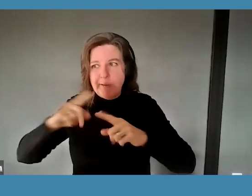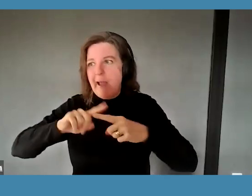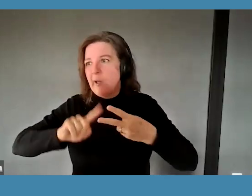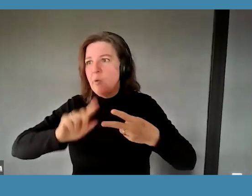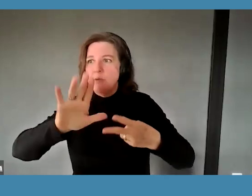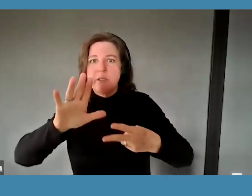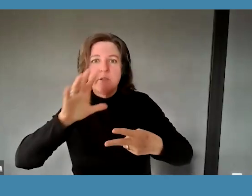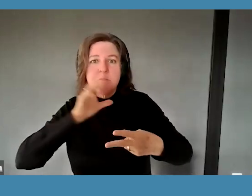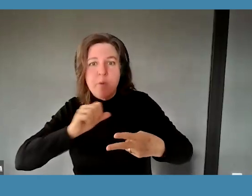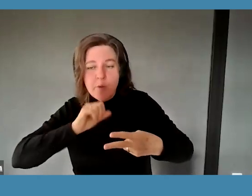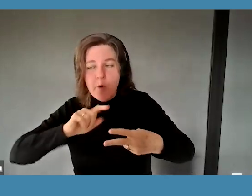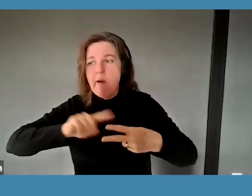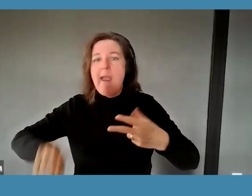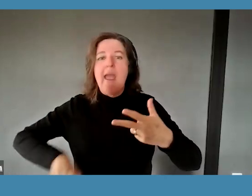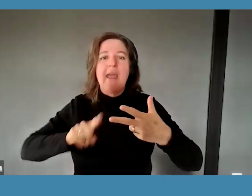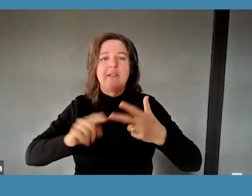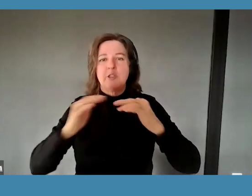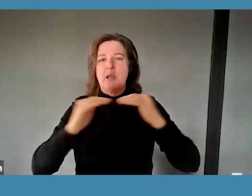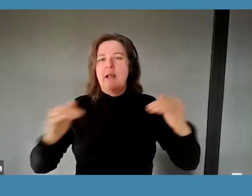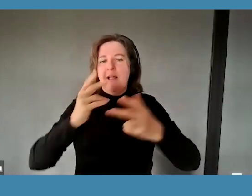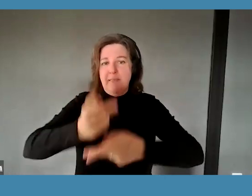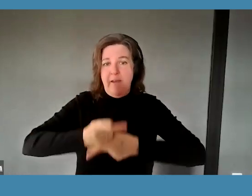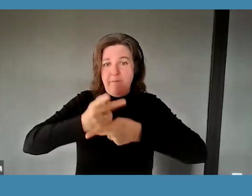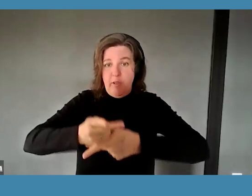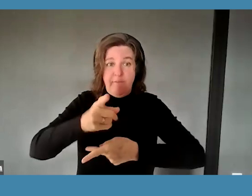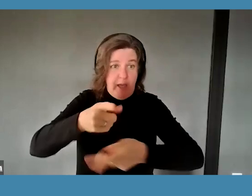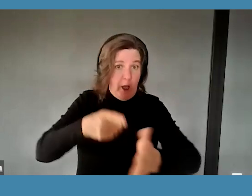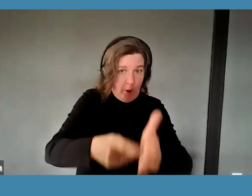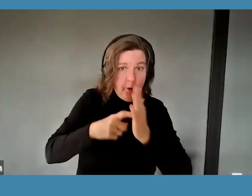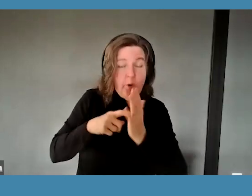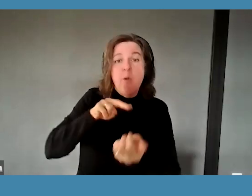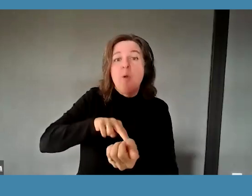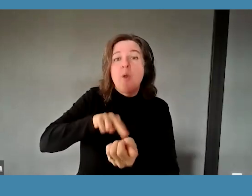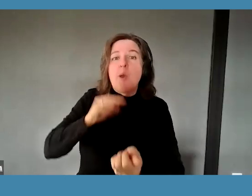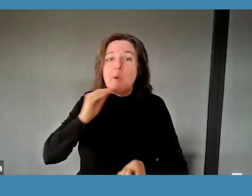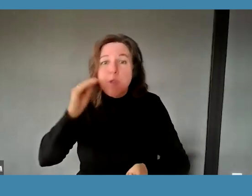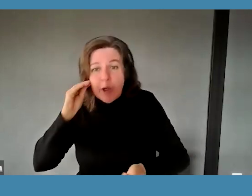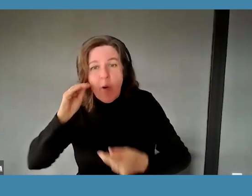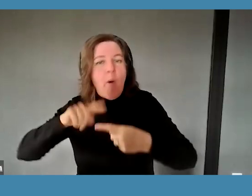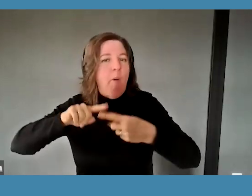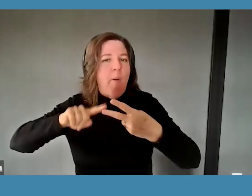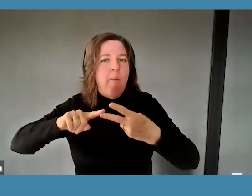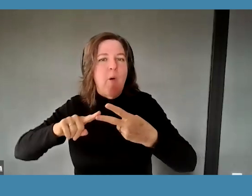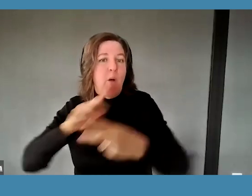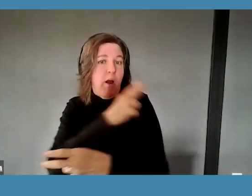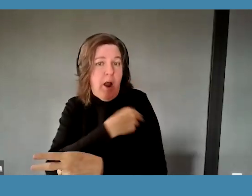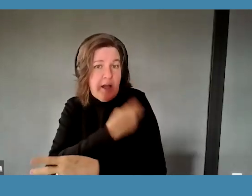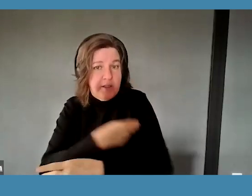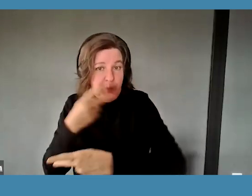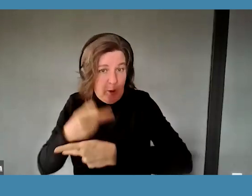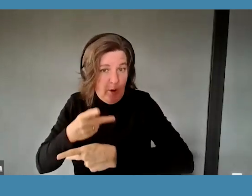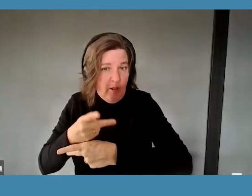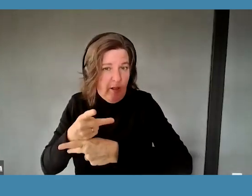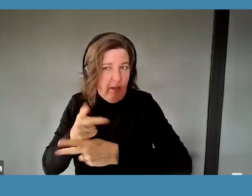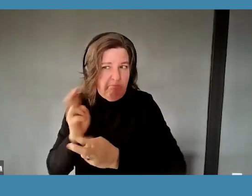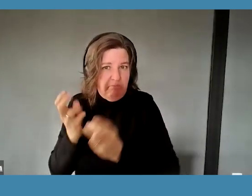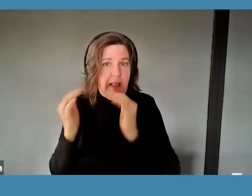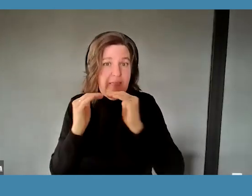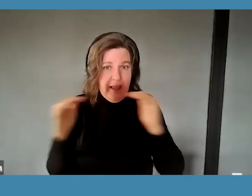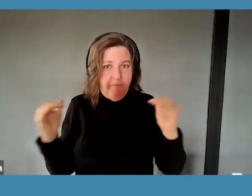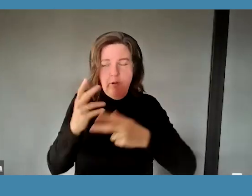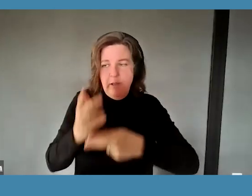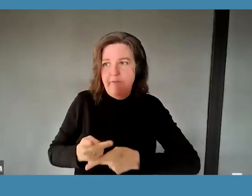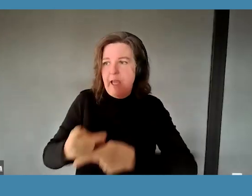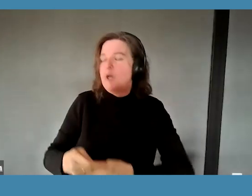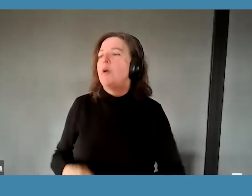then your level of care. Are you requiring that nursing facility or that hospital level of care? So they're going to ask you